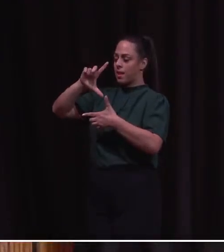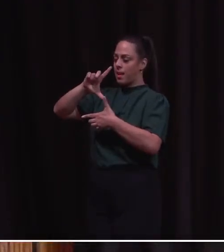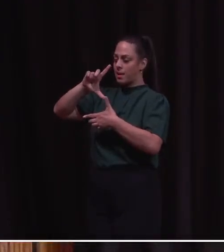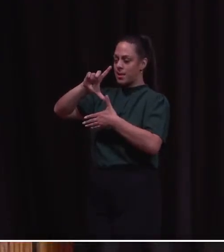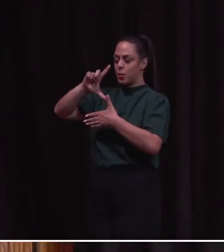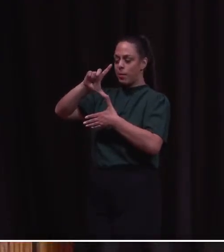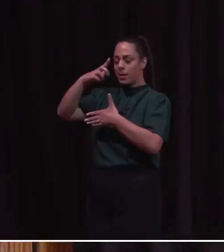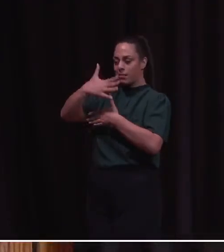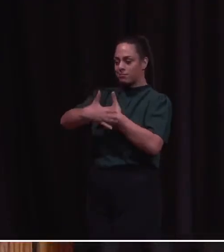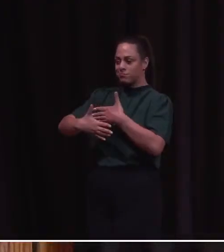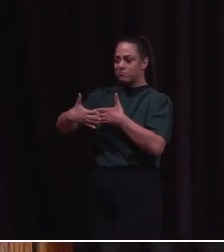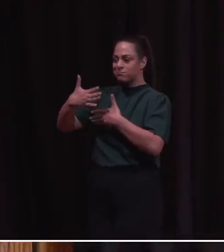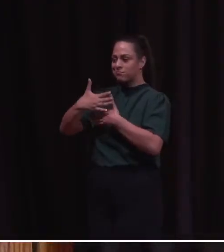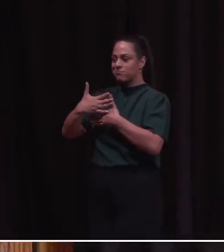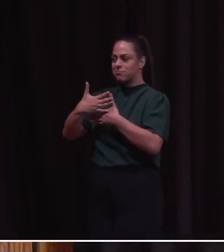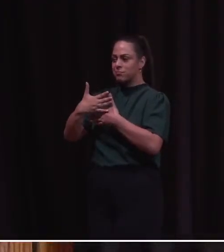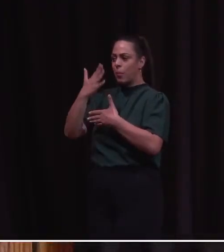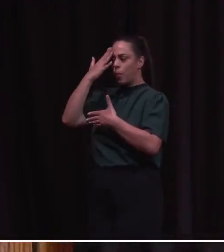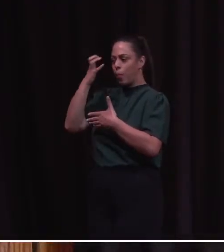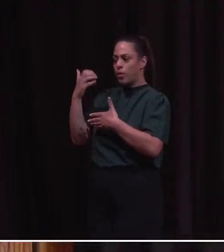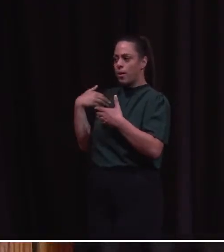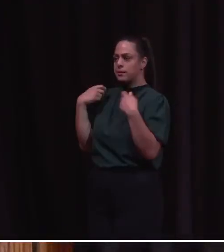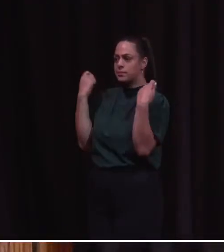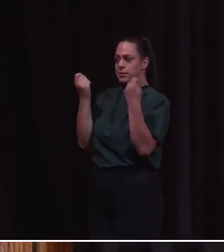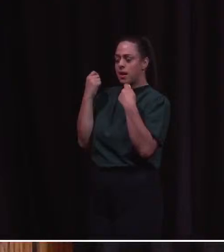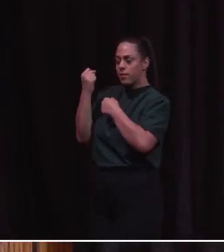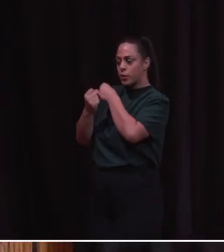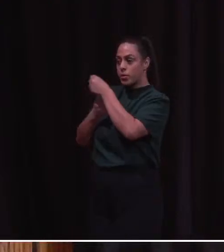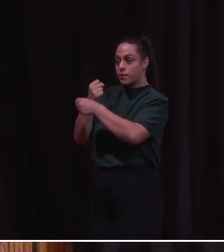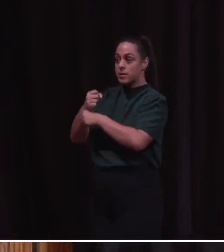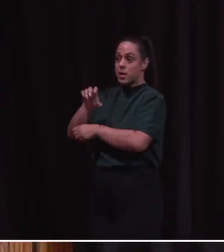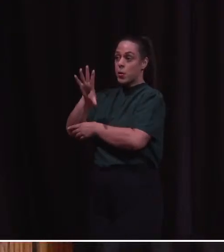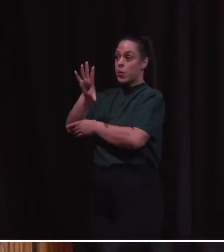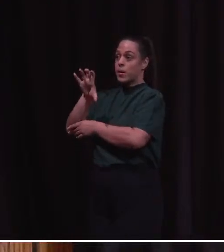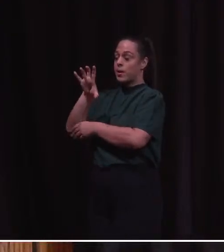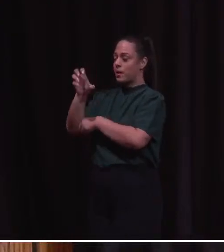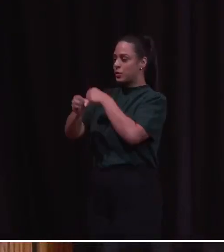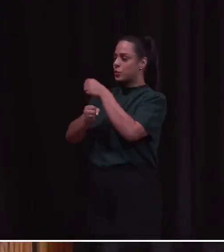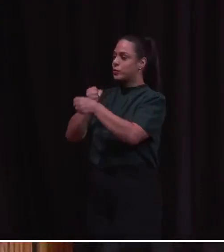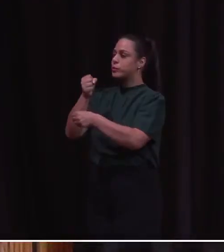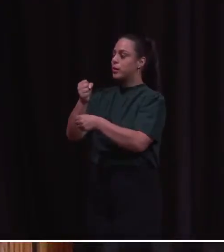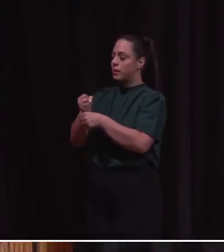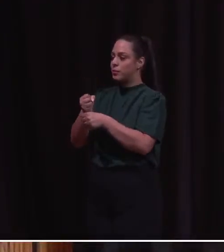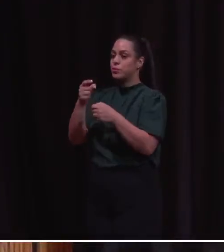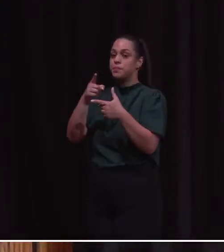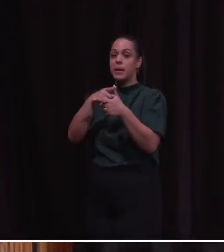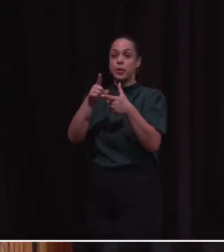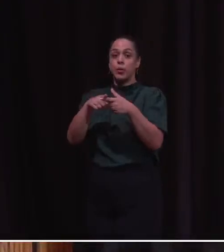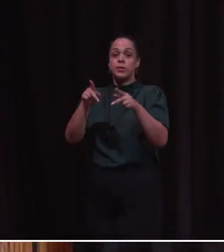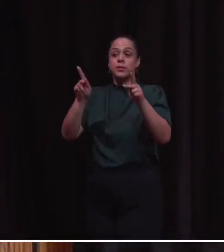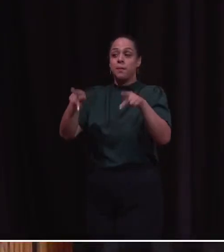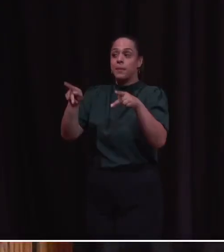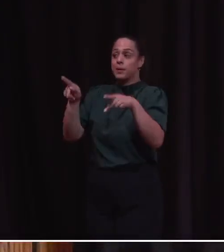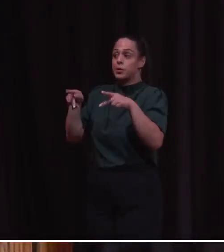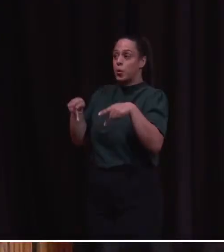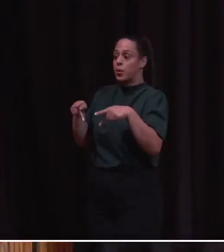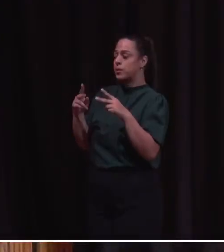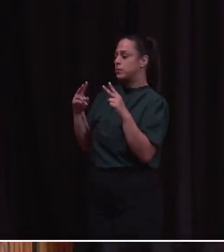anniversary. And it was at that point that what became known as the decolonial